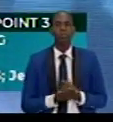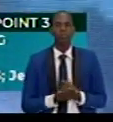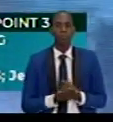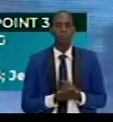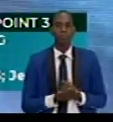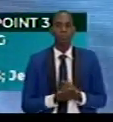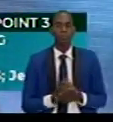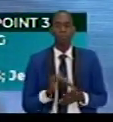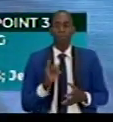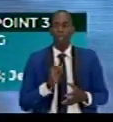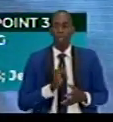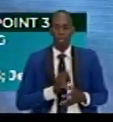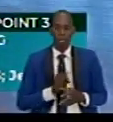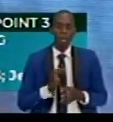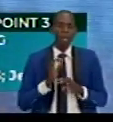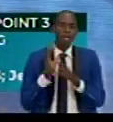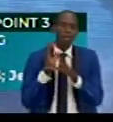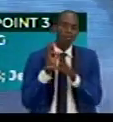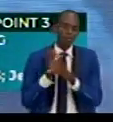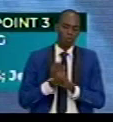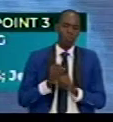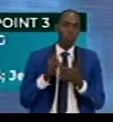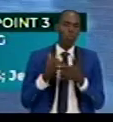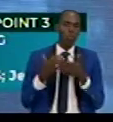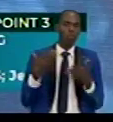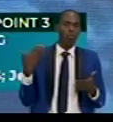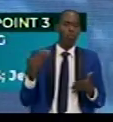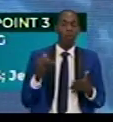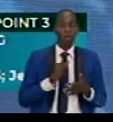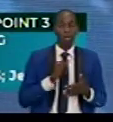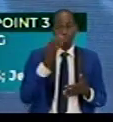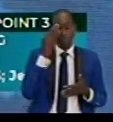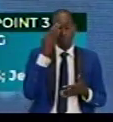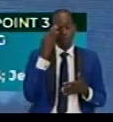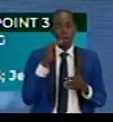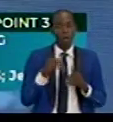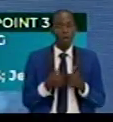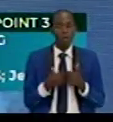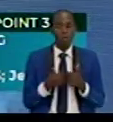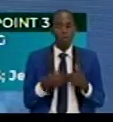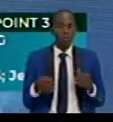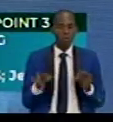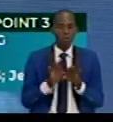I got it before. I know what it is when I have it.